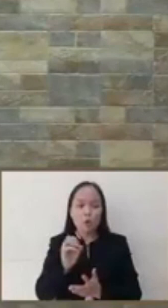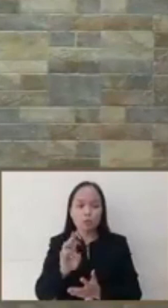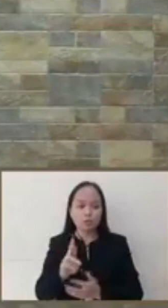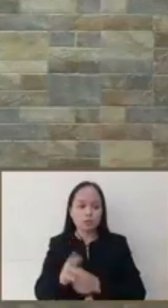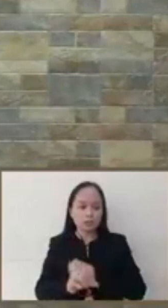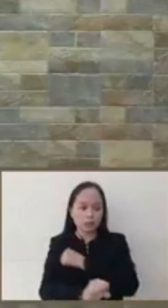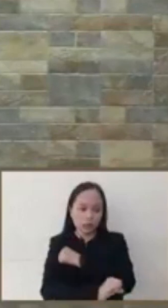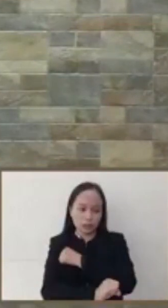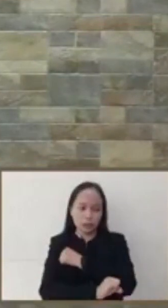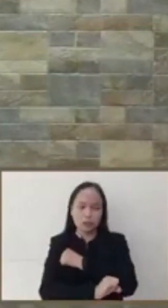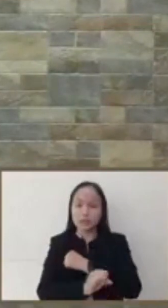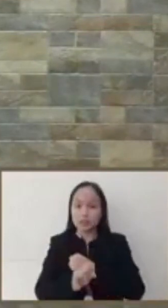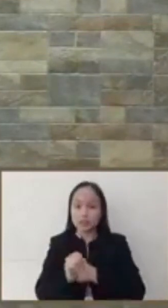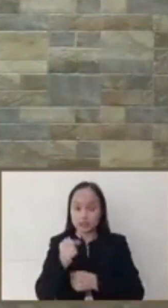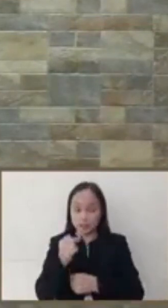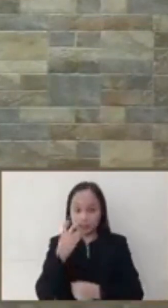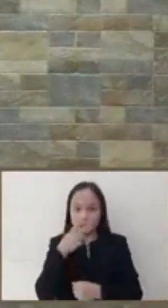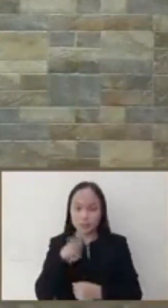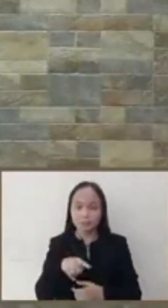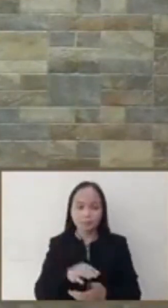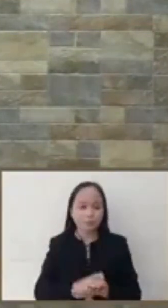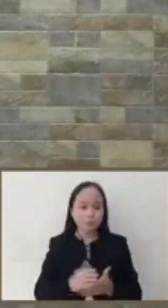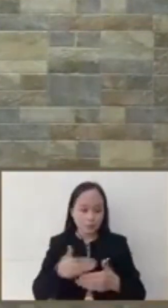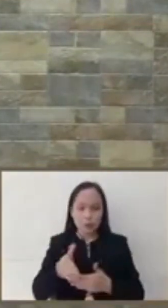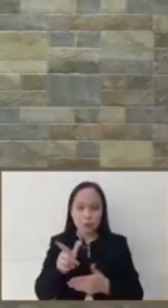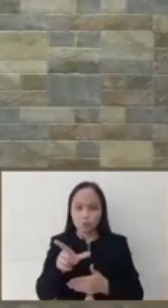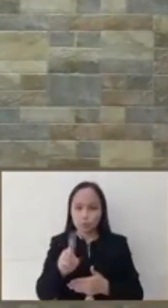steal. All right? Verse number